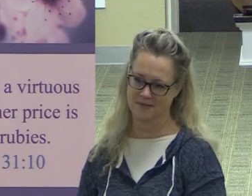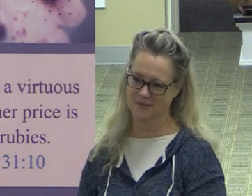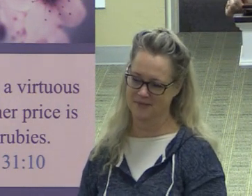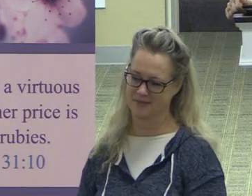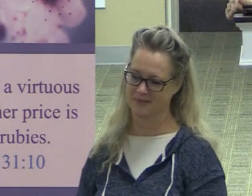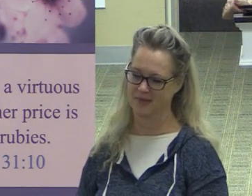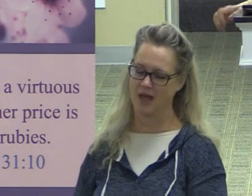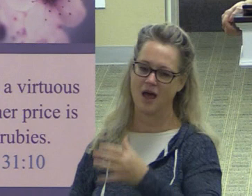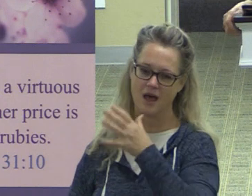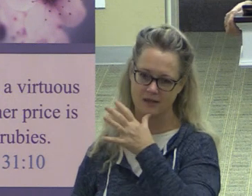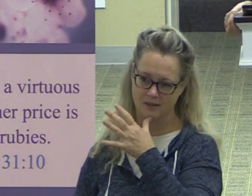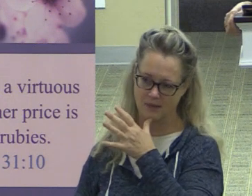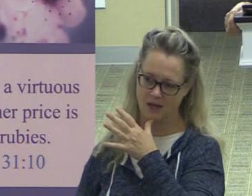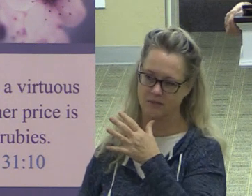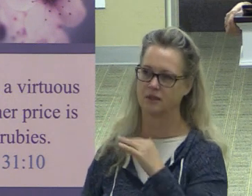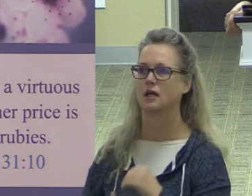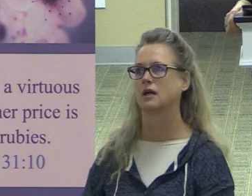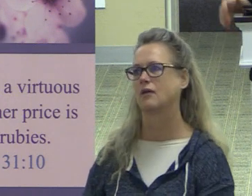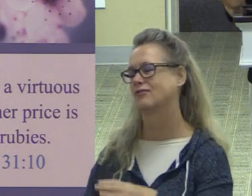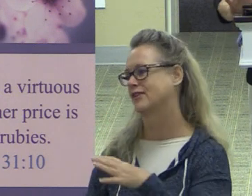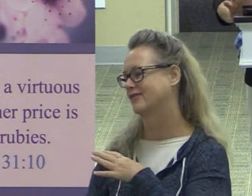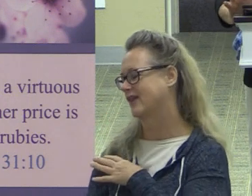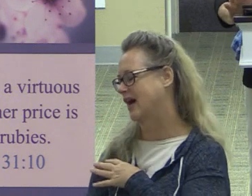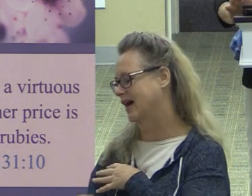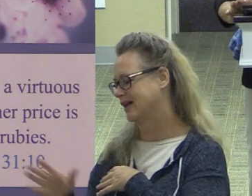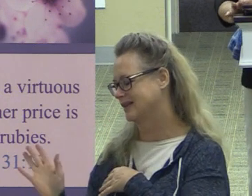And as mom, I'm usually like, oh, they're fine.